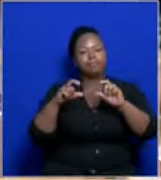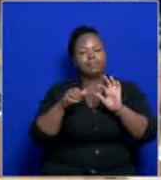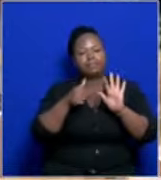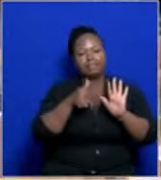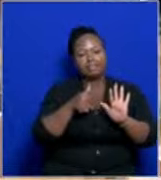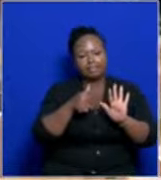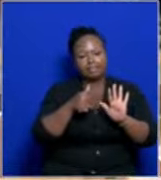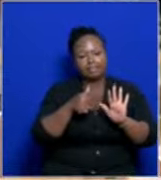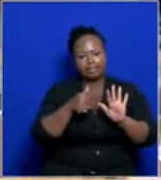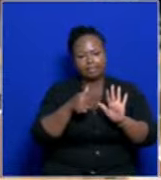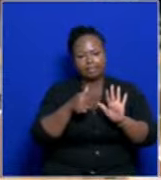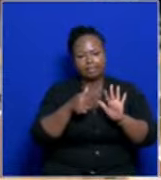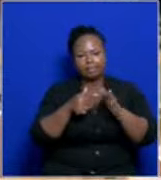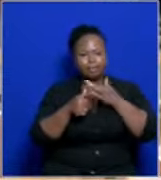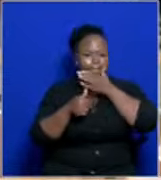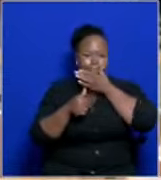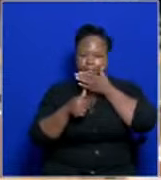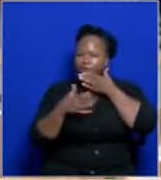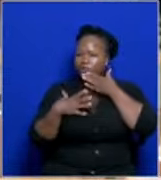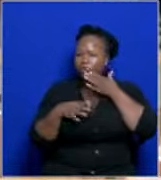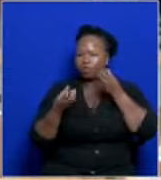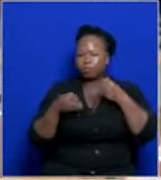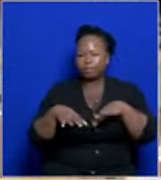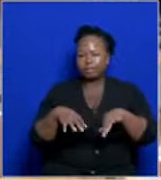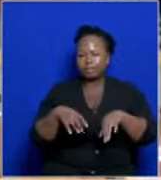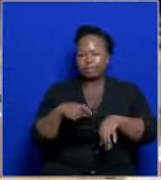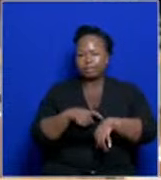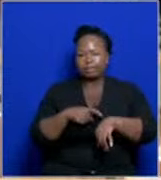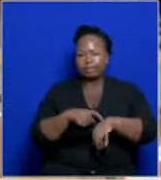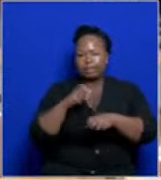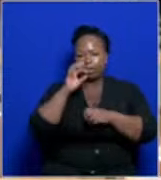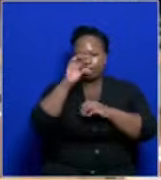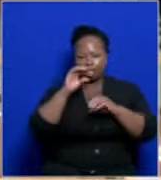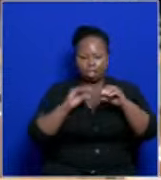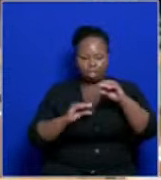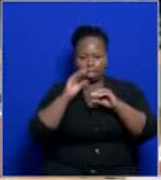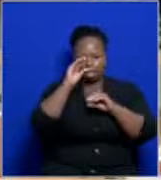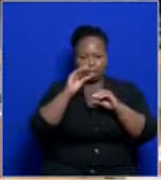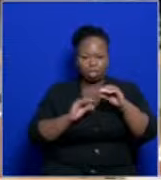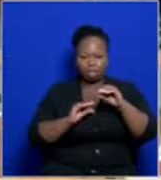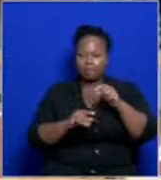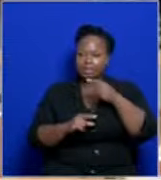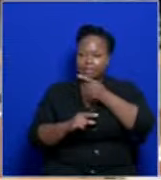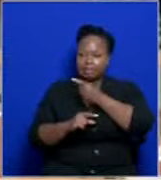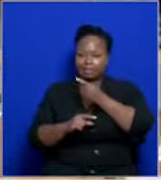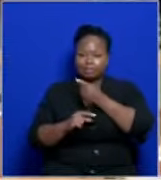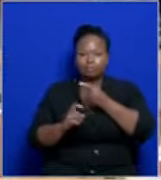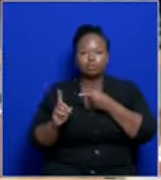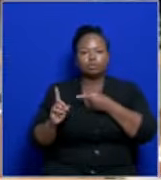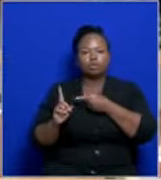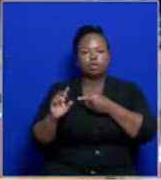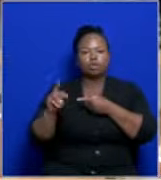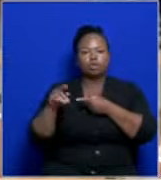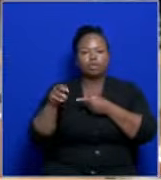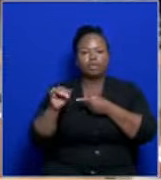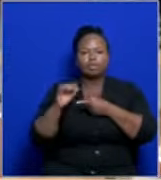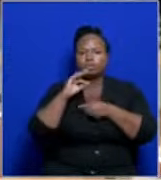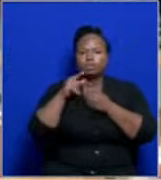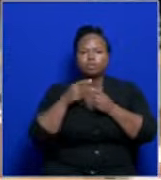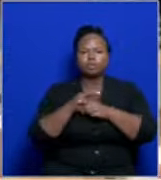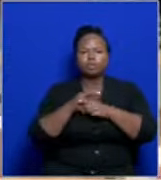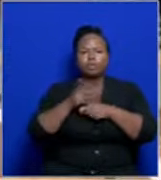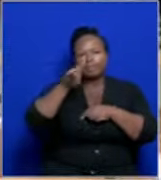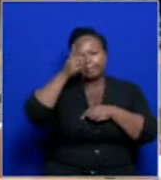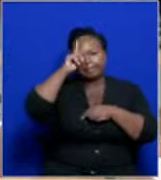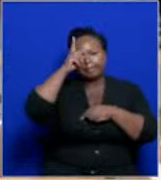to waste time, I'm skipping around. Ngubeni speaks about the African male then opened the door and welcomed us